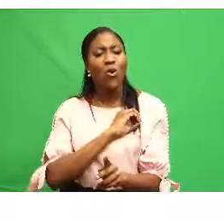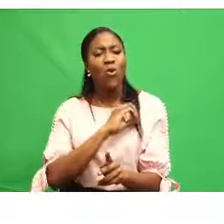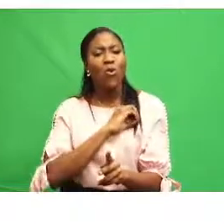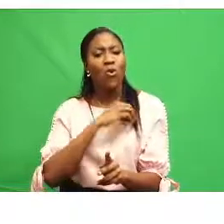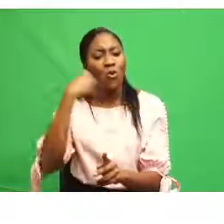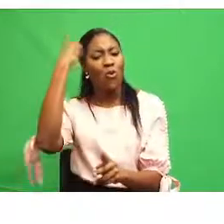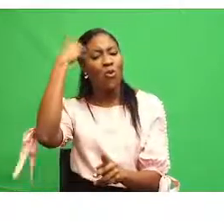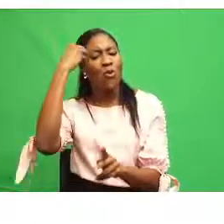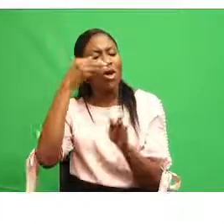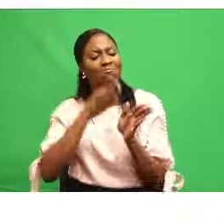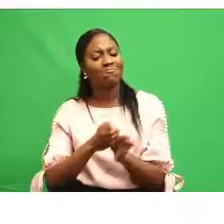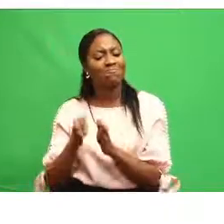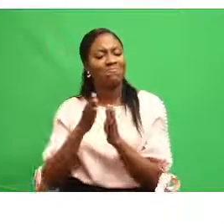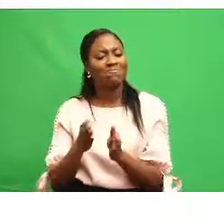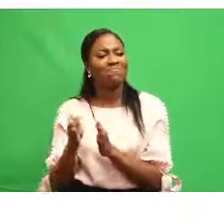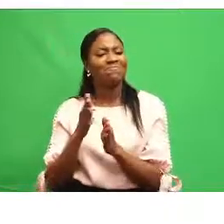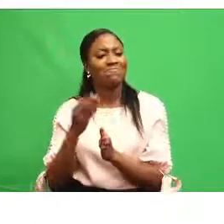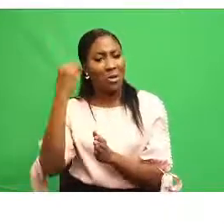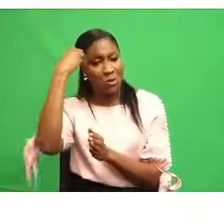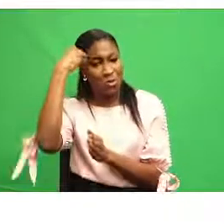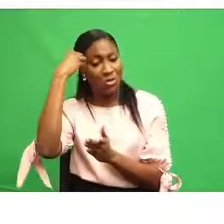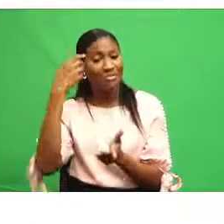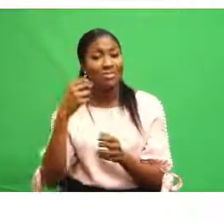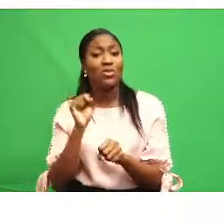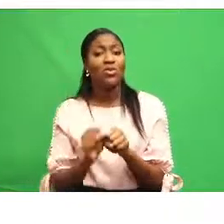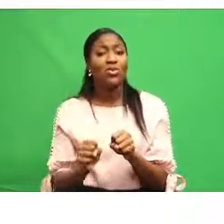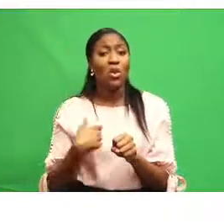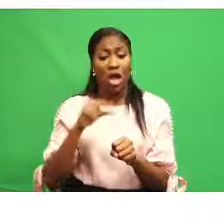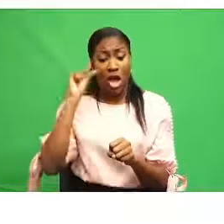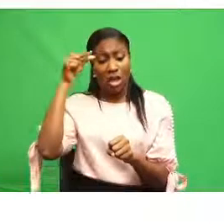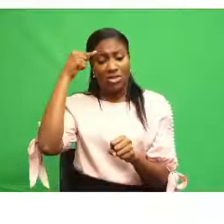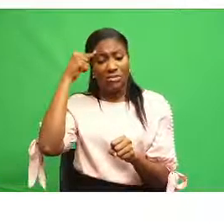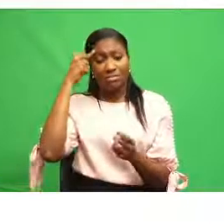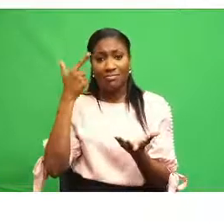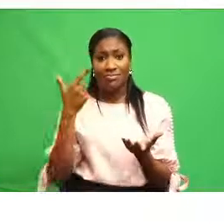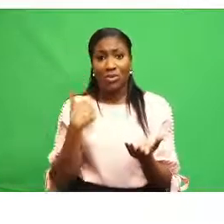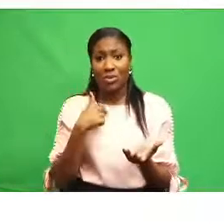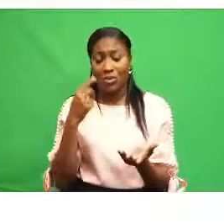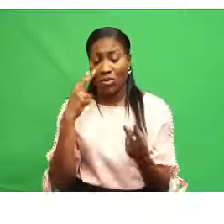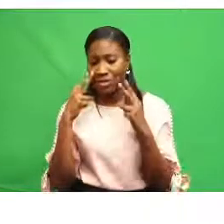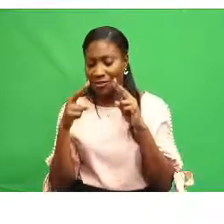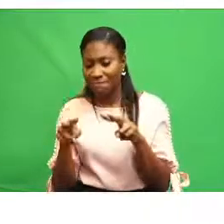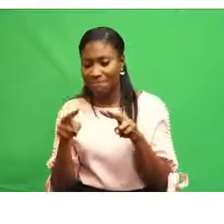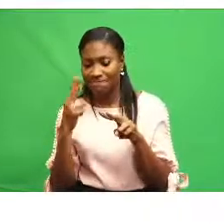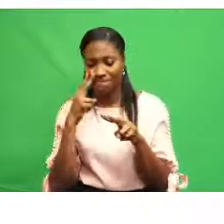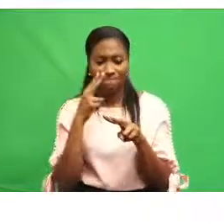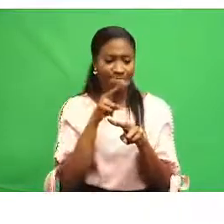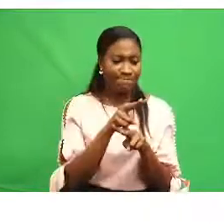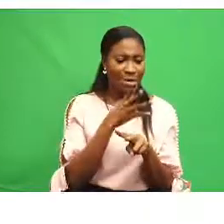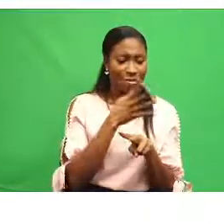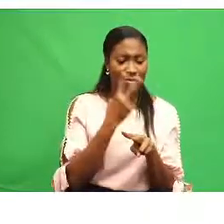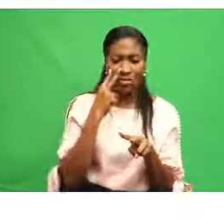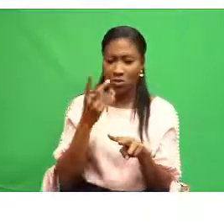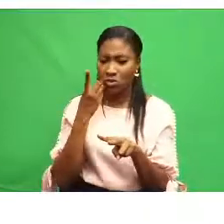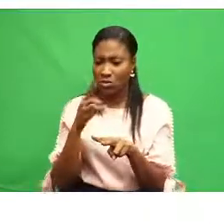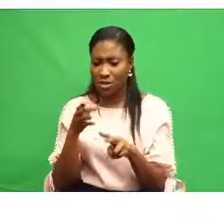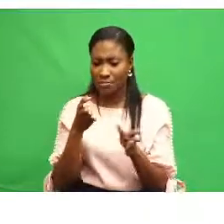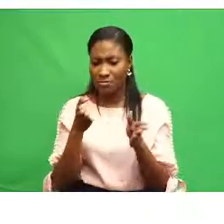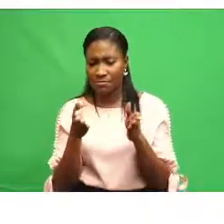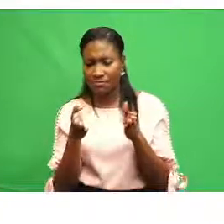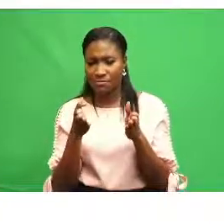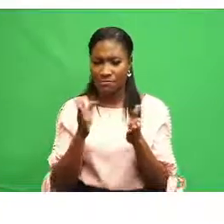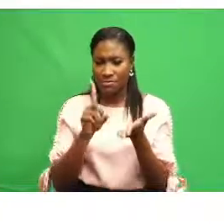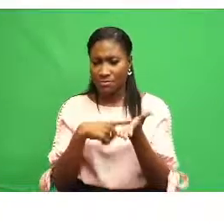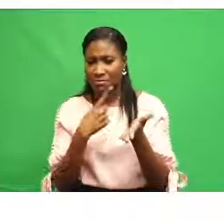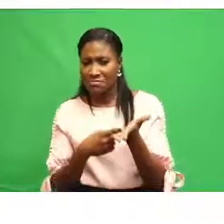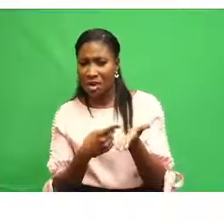motive. What you can look for is only measured signs. Sometimes it tells a true picture,